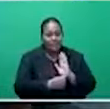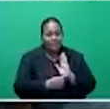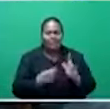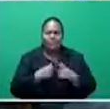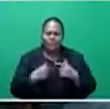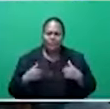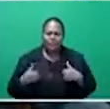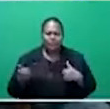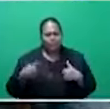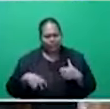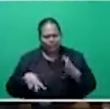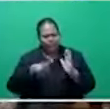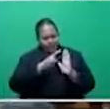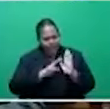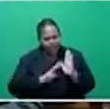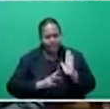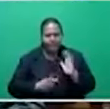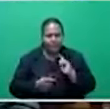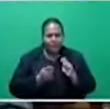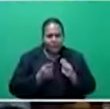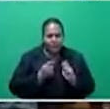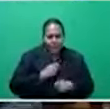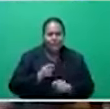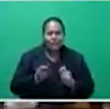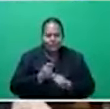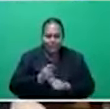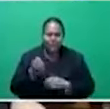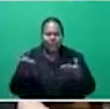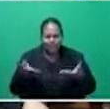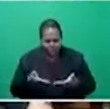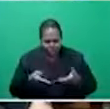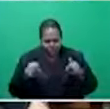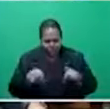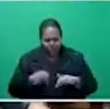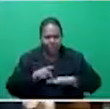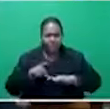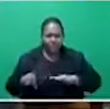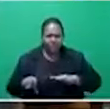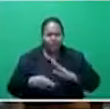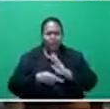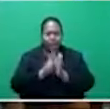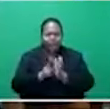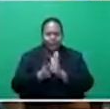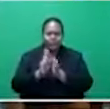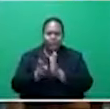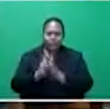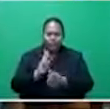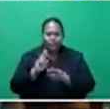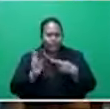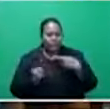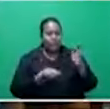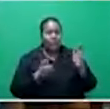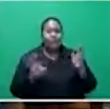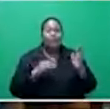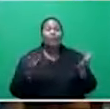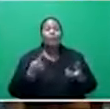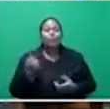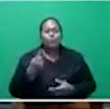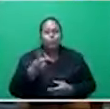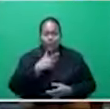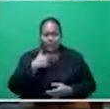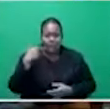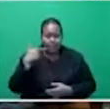over the alterations made to the Climate Change Act multiple times, Mr. Speaker, sir, in Parliament, and the revision being referred to by Honourable Tambua was in fact a change